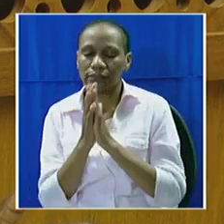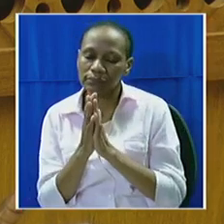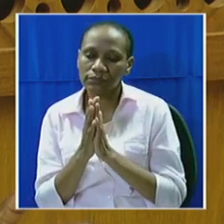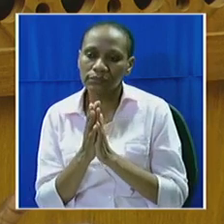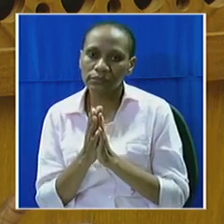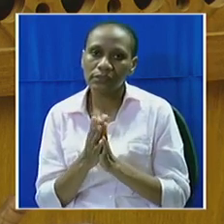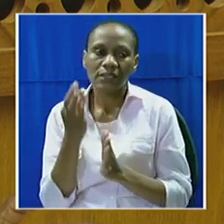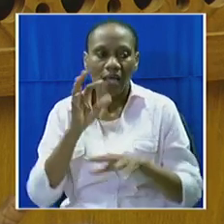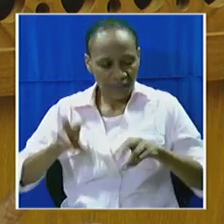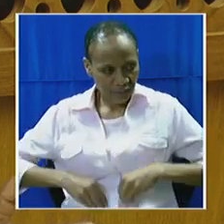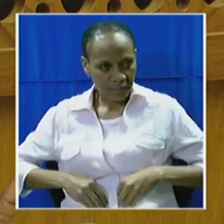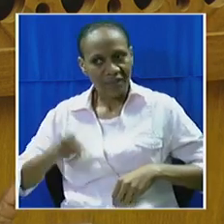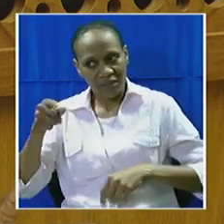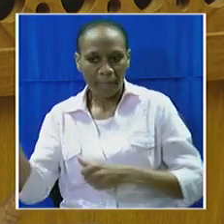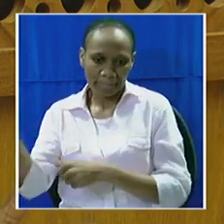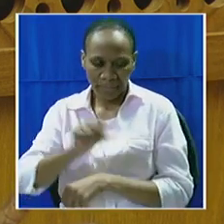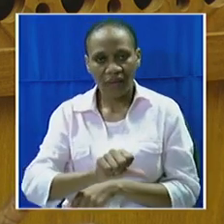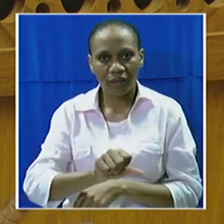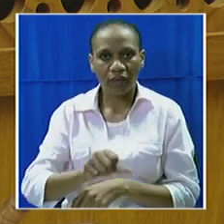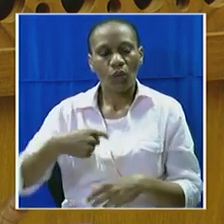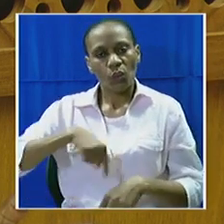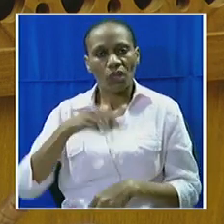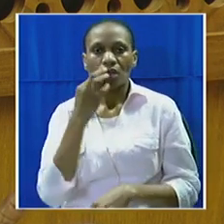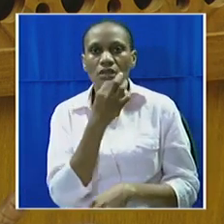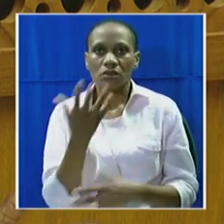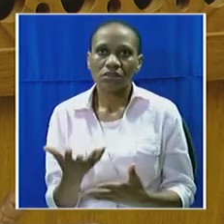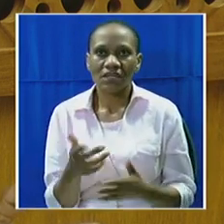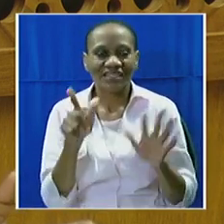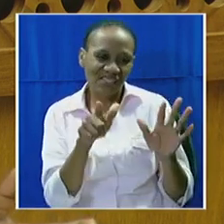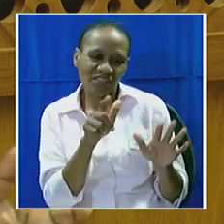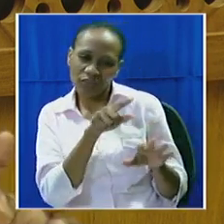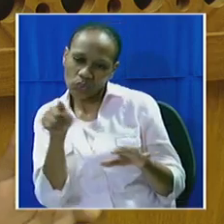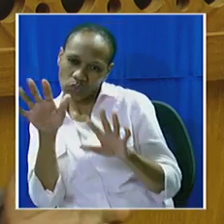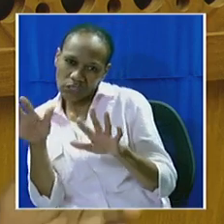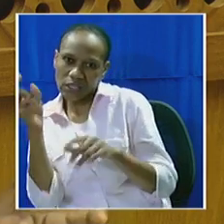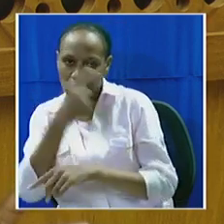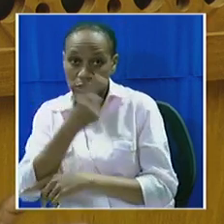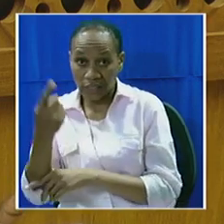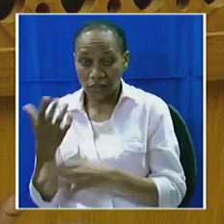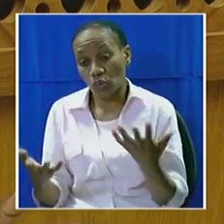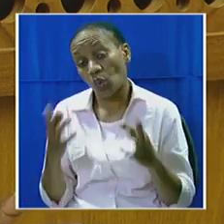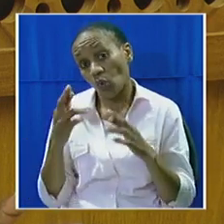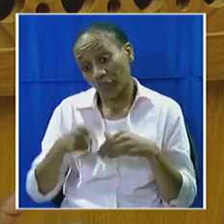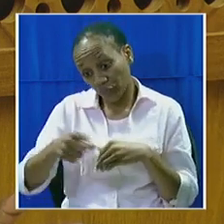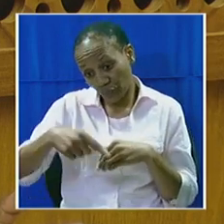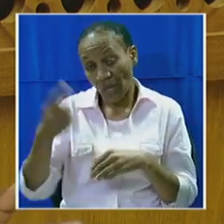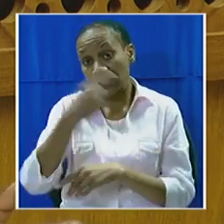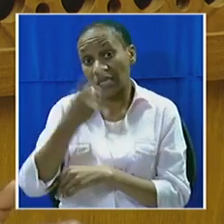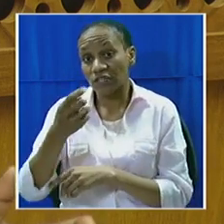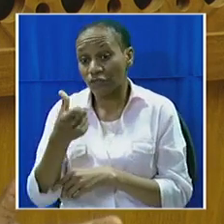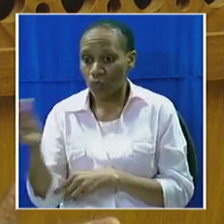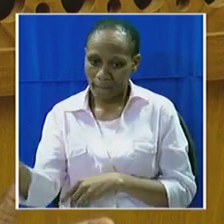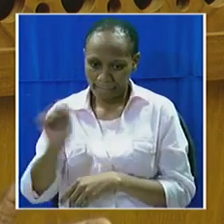actually bring them over. We had said we said 7 to 10 days. So within the next few days, they should be coming